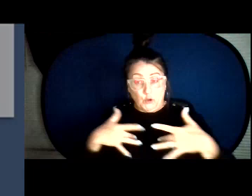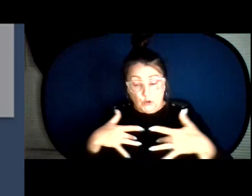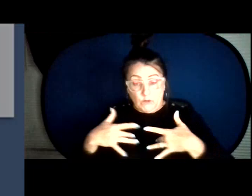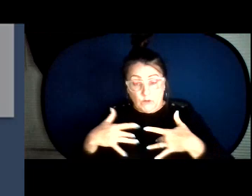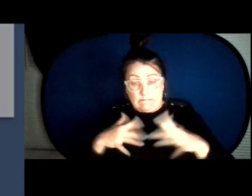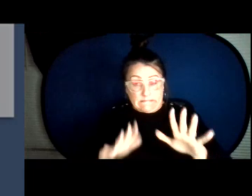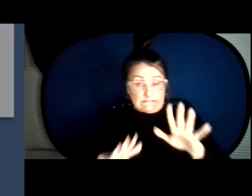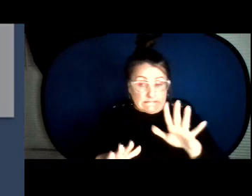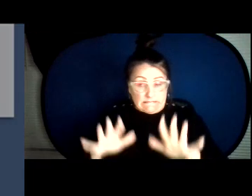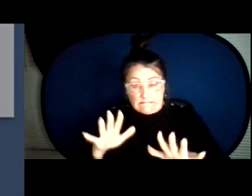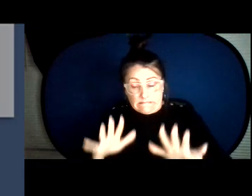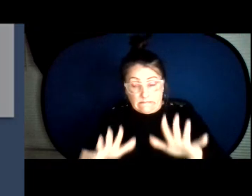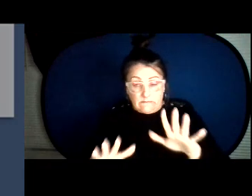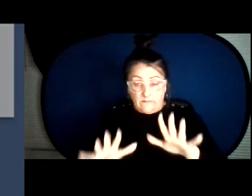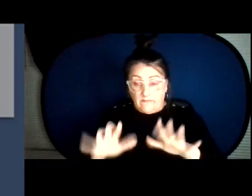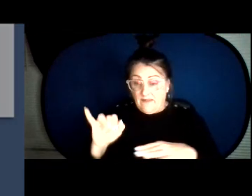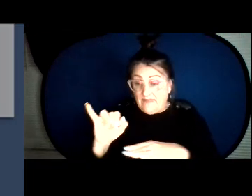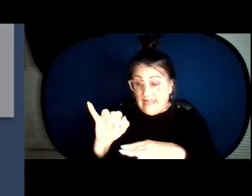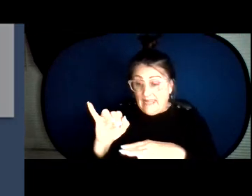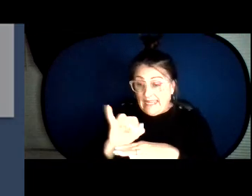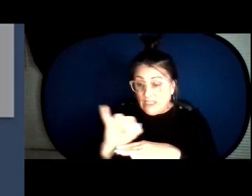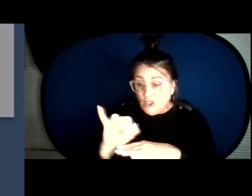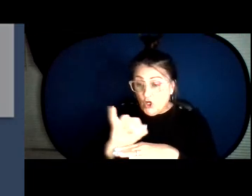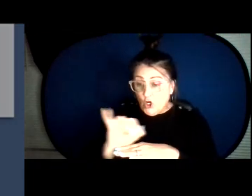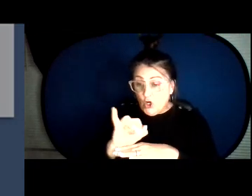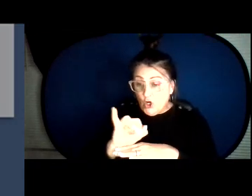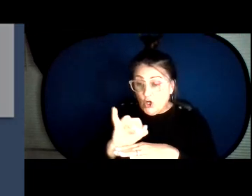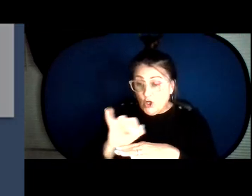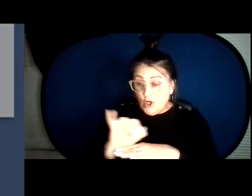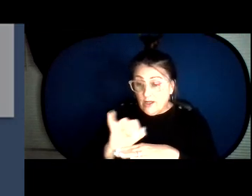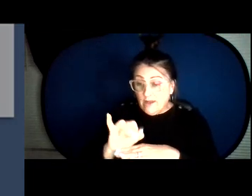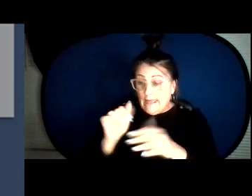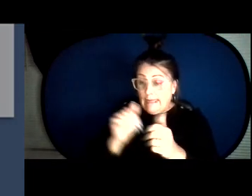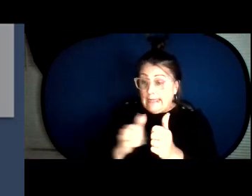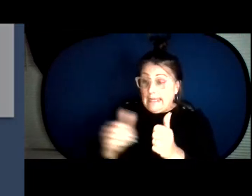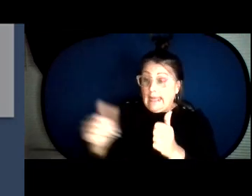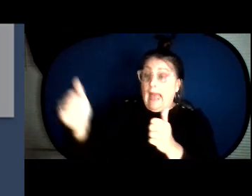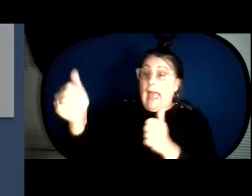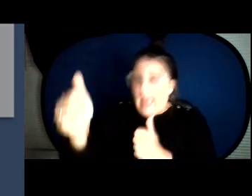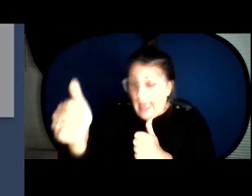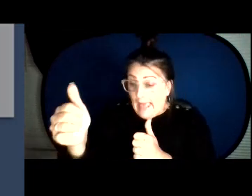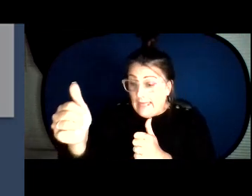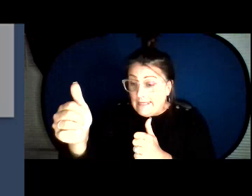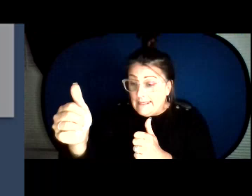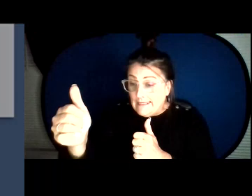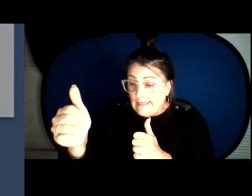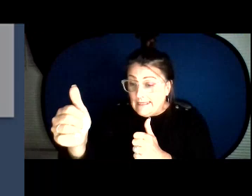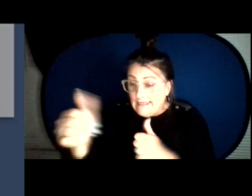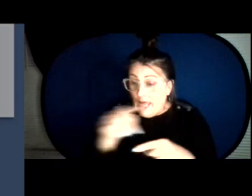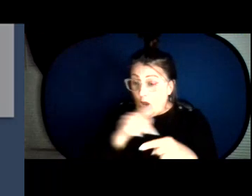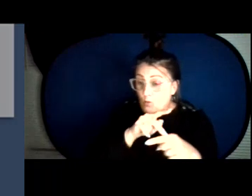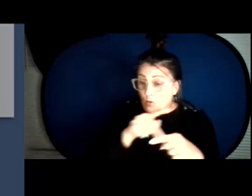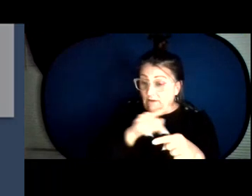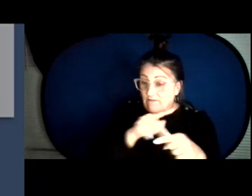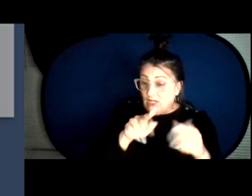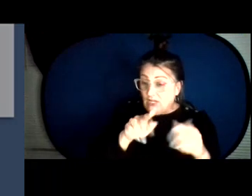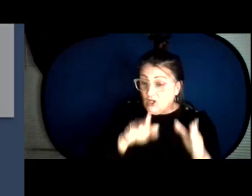that intern getting ahead of the professional, or however you want to